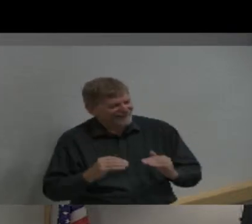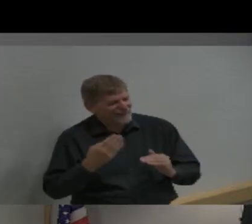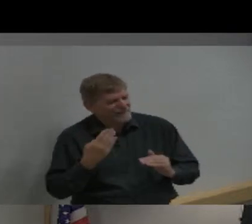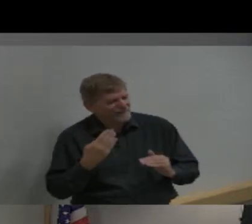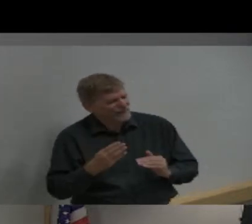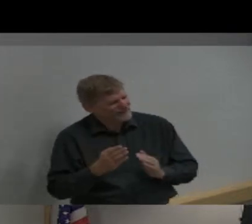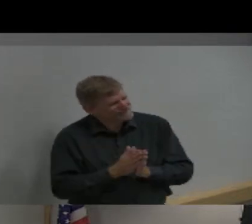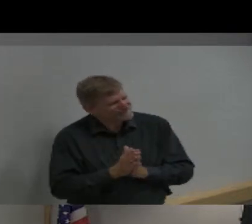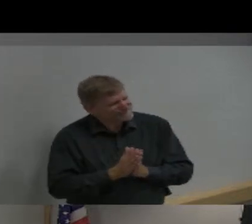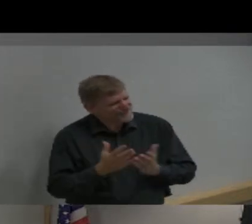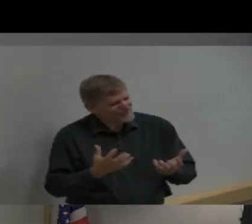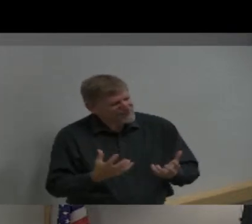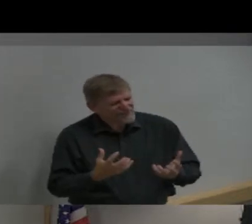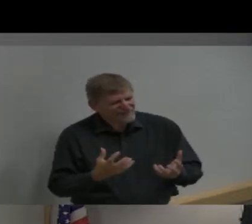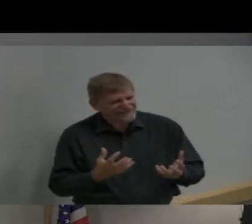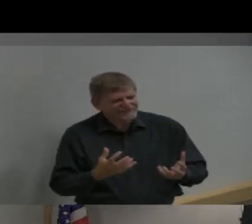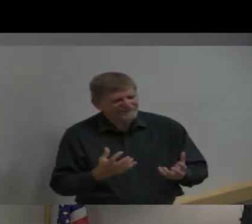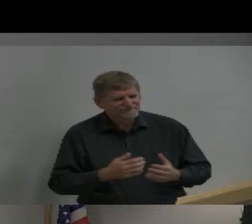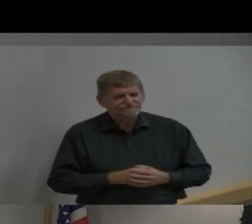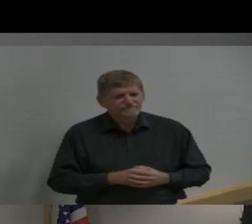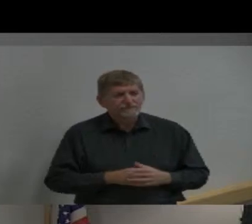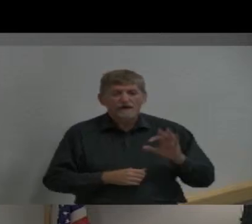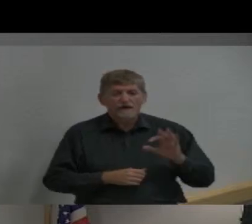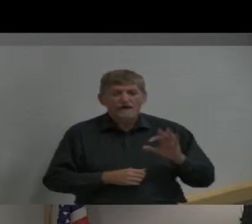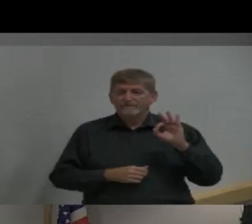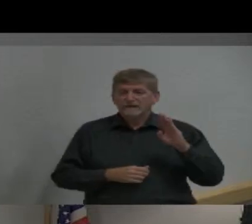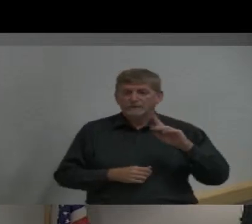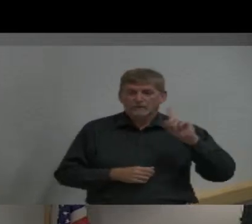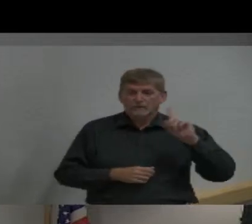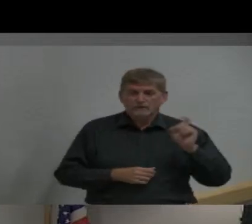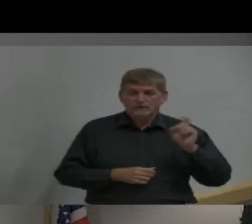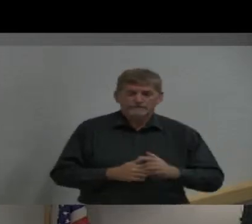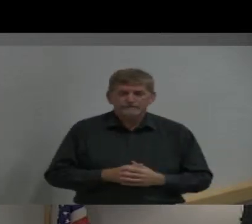Question from Facebook Live. What is the likelihood of getting COVID